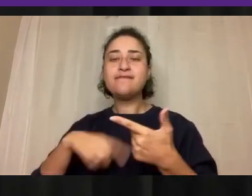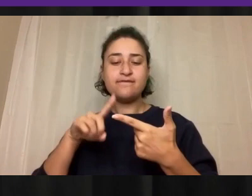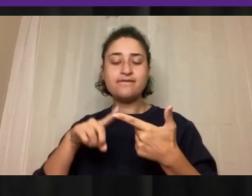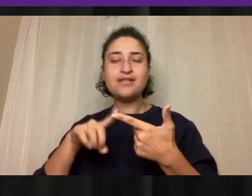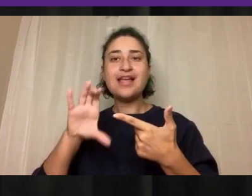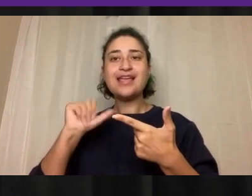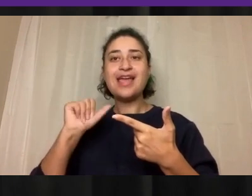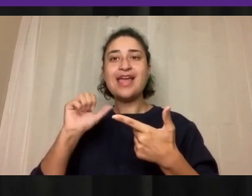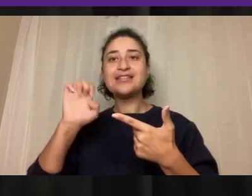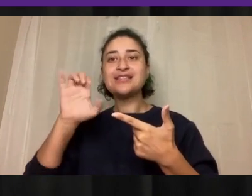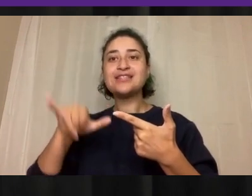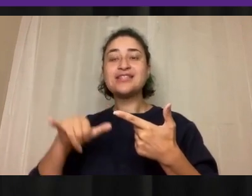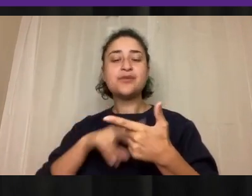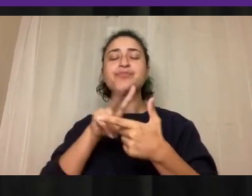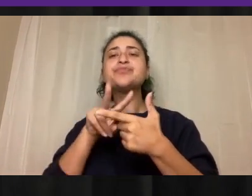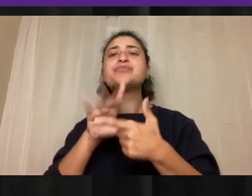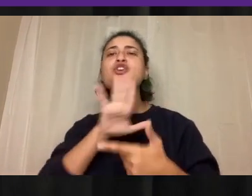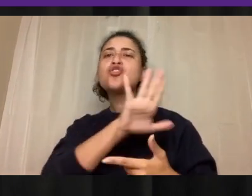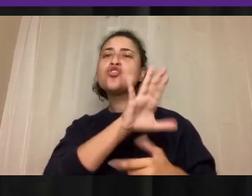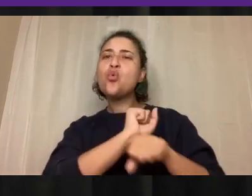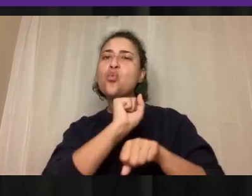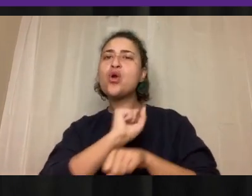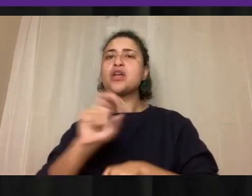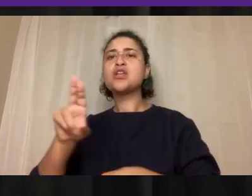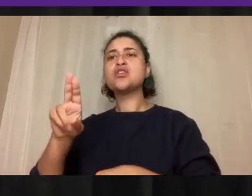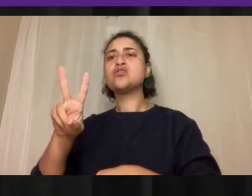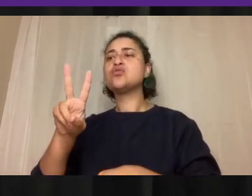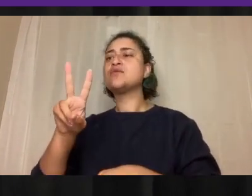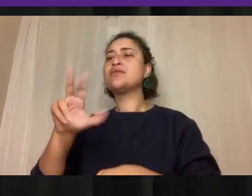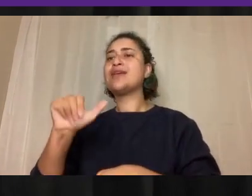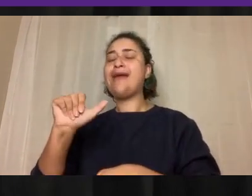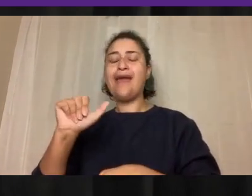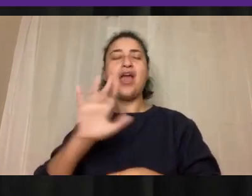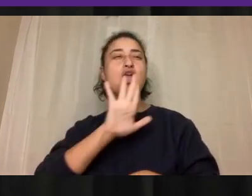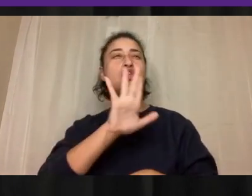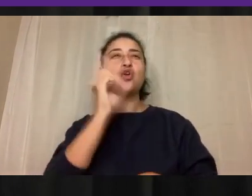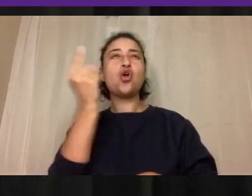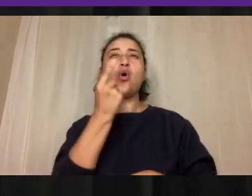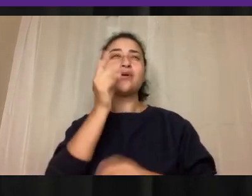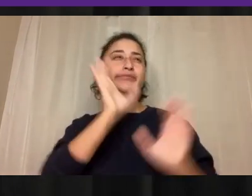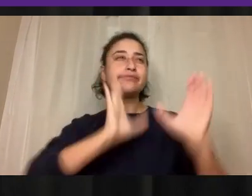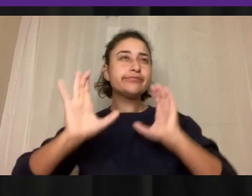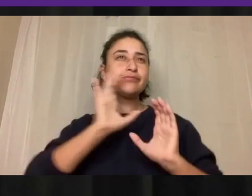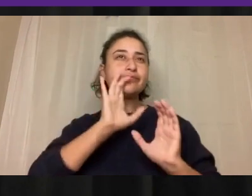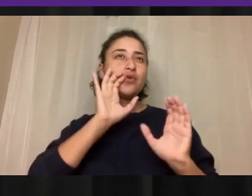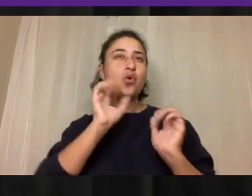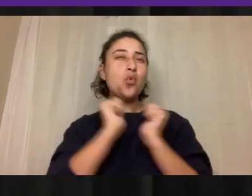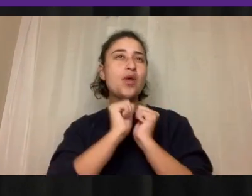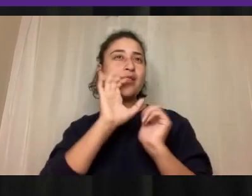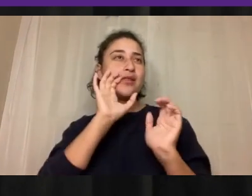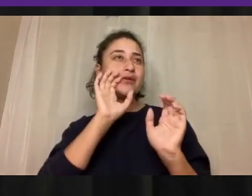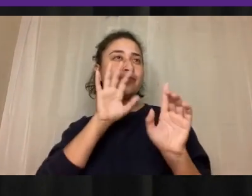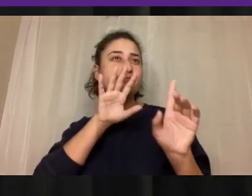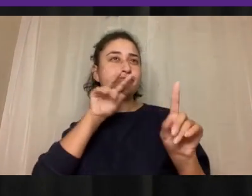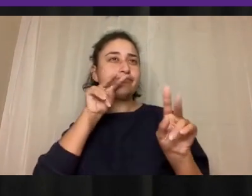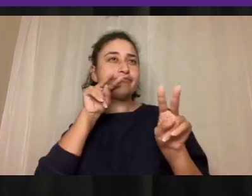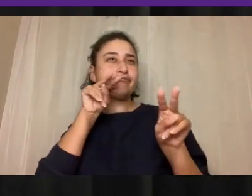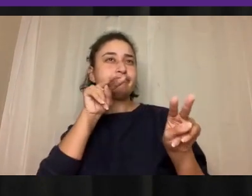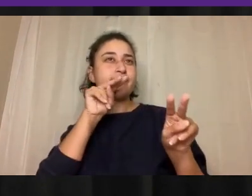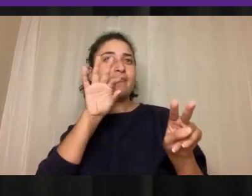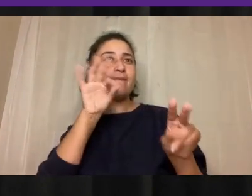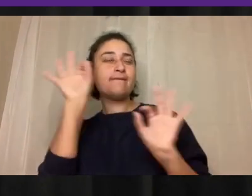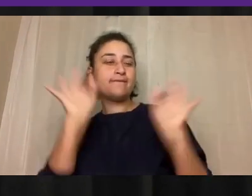Given your work at UVA, you're already exploring, particularly through the feminist lens, the intersectionality and the connection between future.